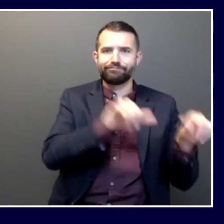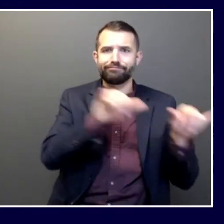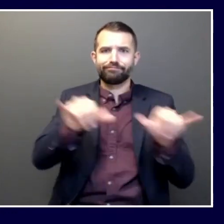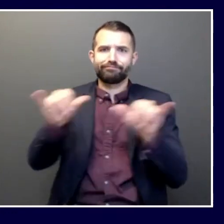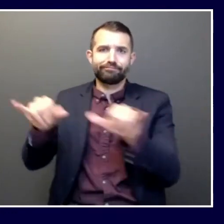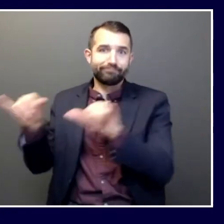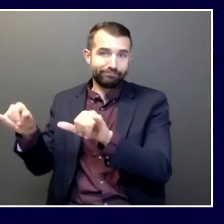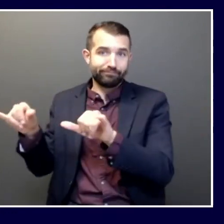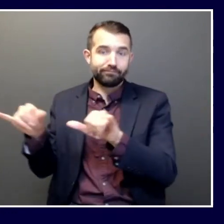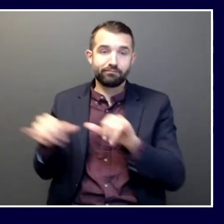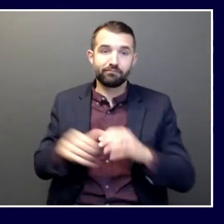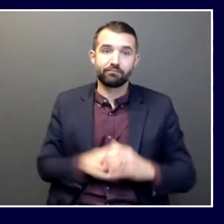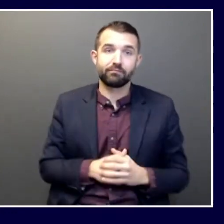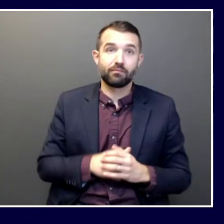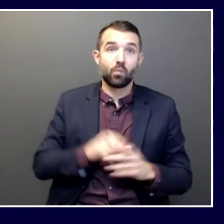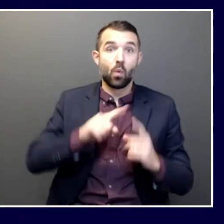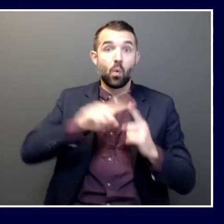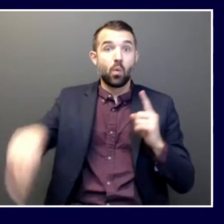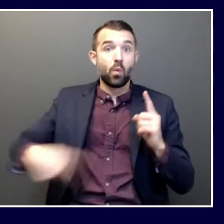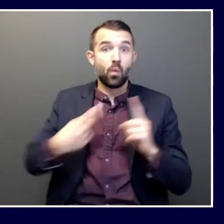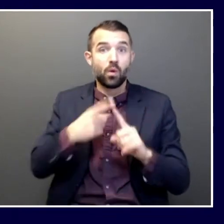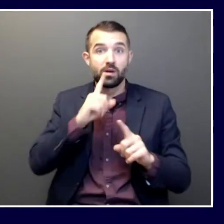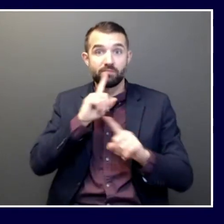very high vaccination rates.